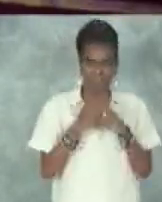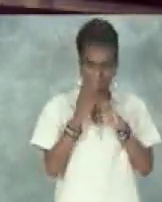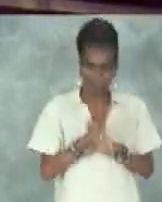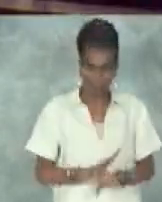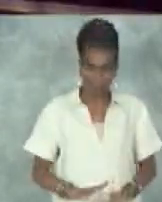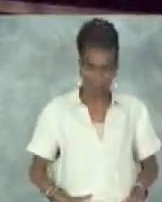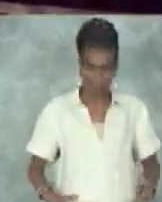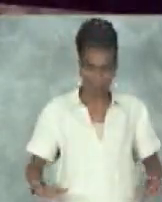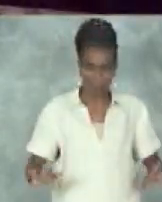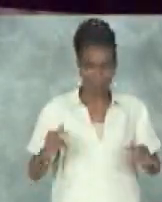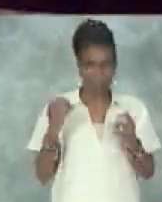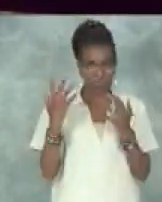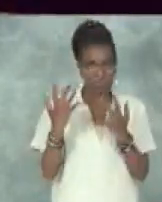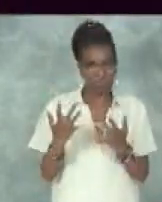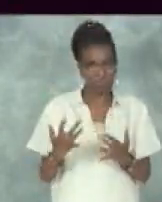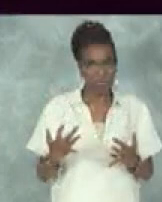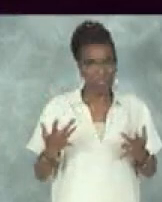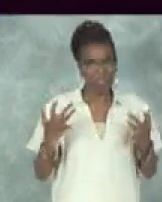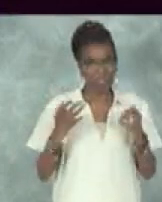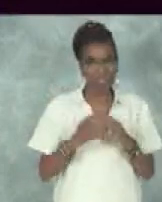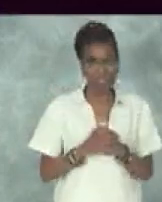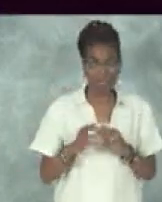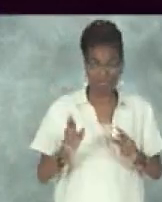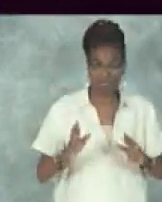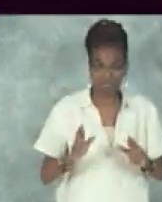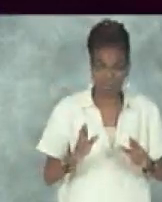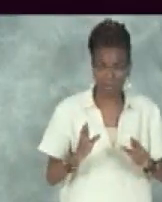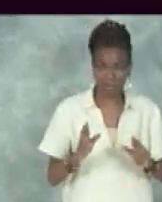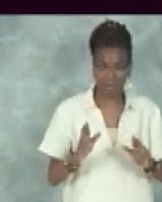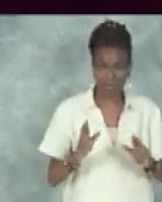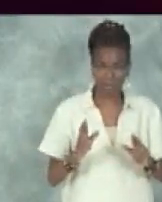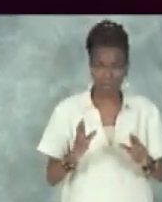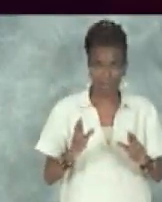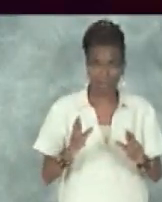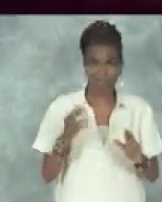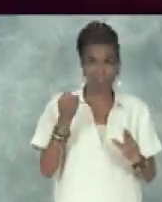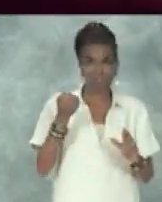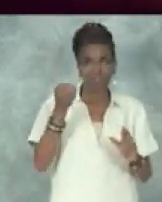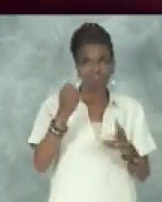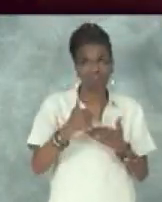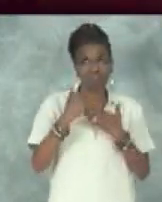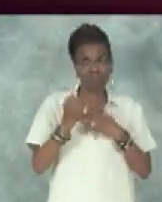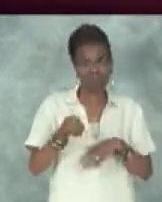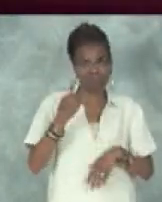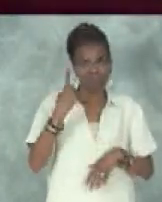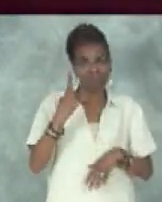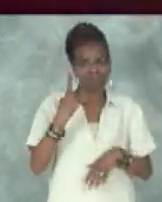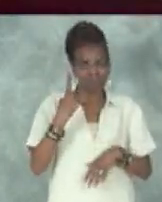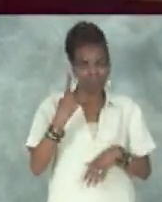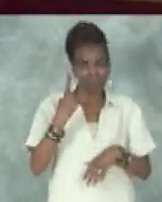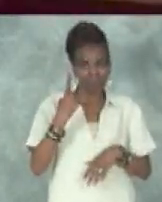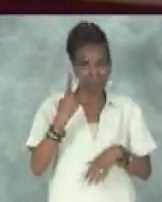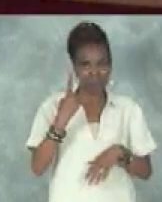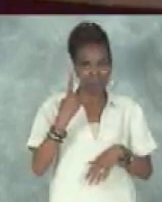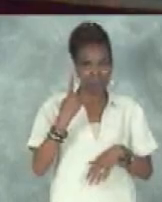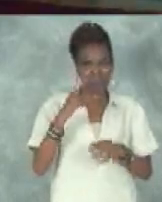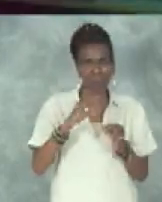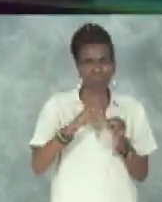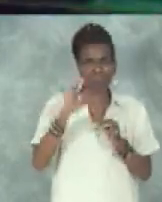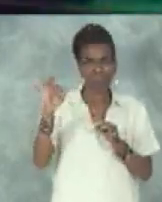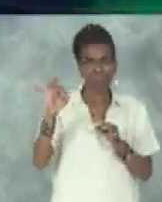thee. Ready, my Lord, thy will to see. Open mine eyes and illumine me. Spirit